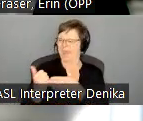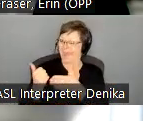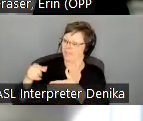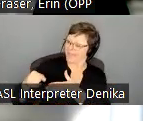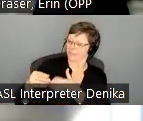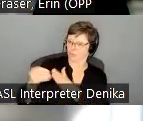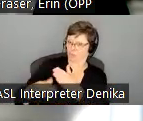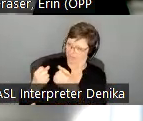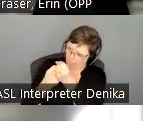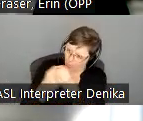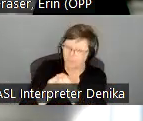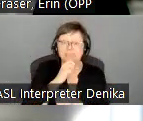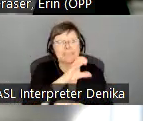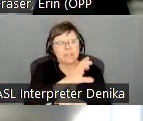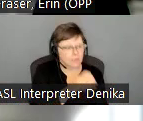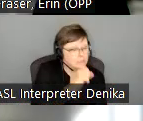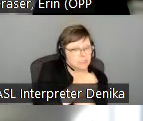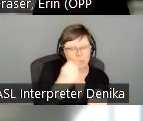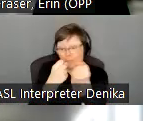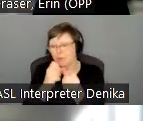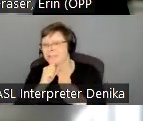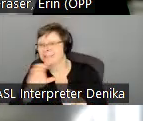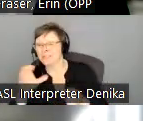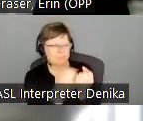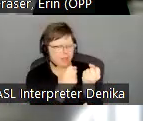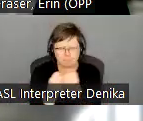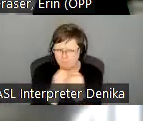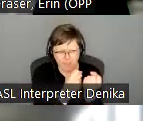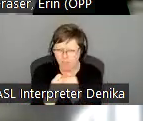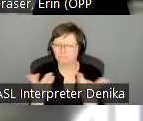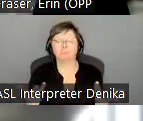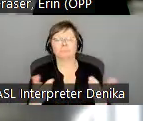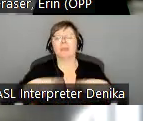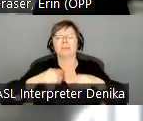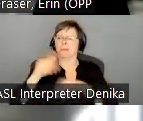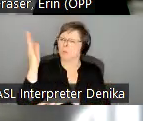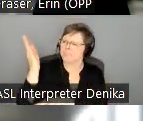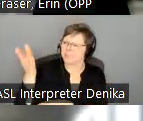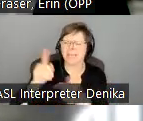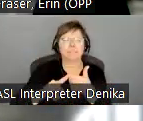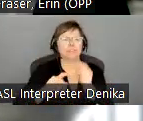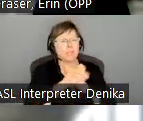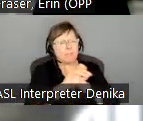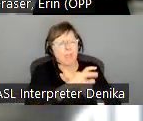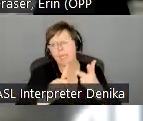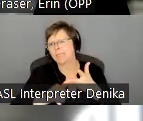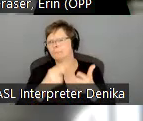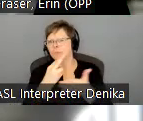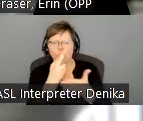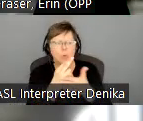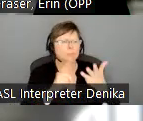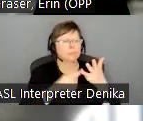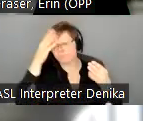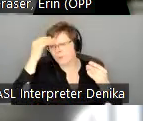So it's seniors helping seniors. They provide presentations, awareness campaigns, resources, materials to help